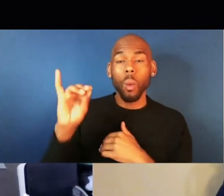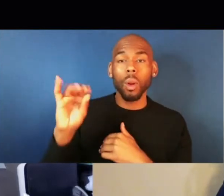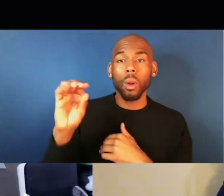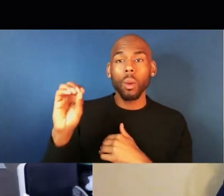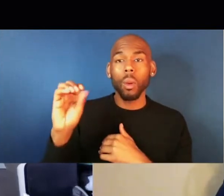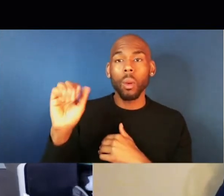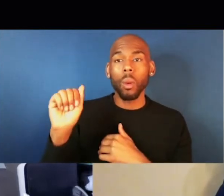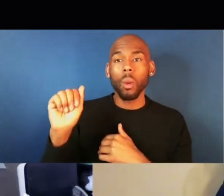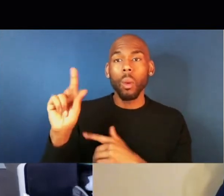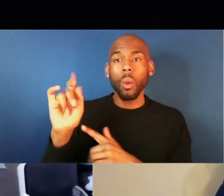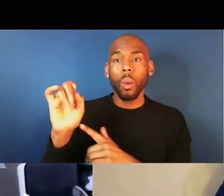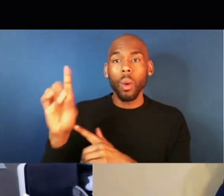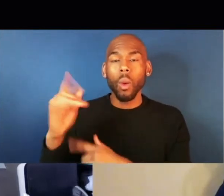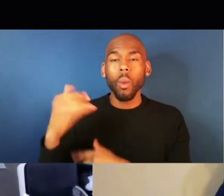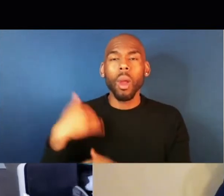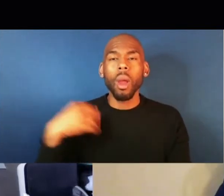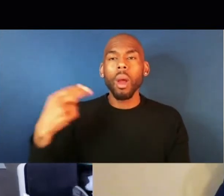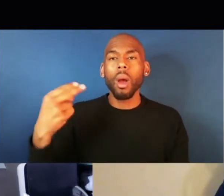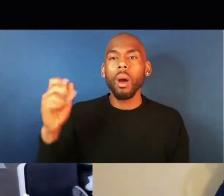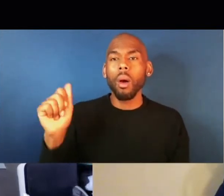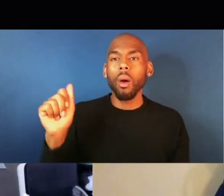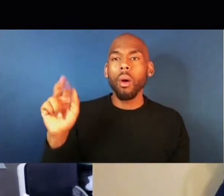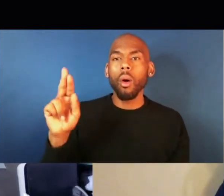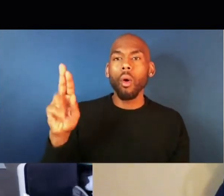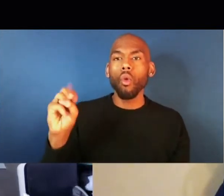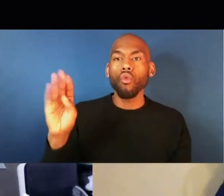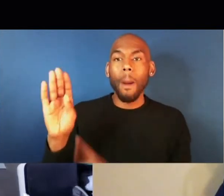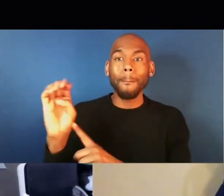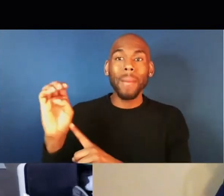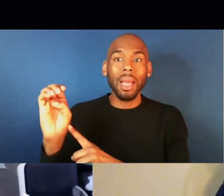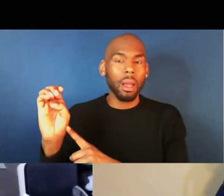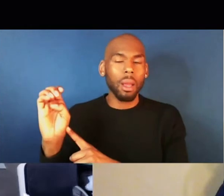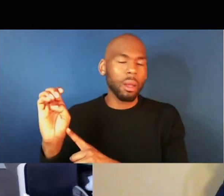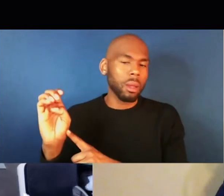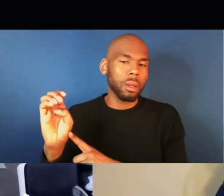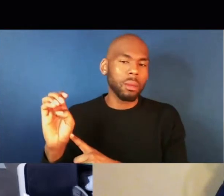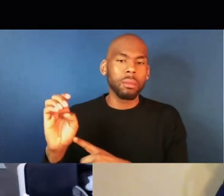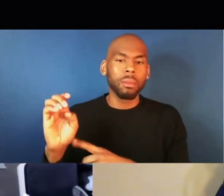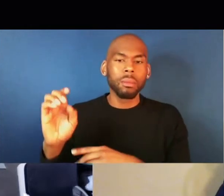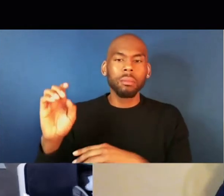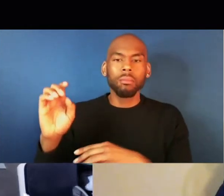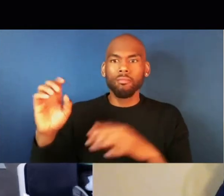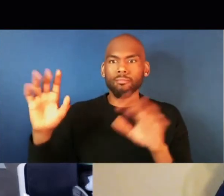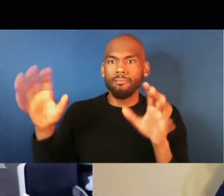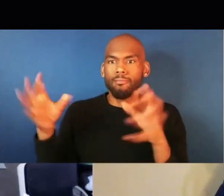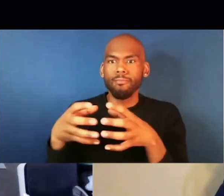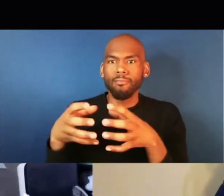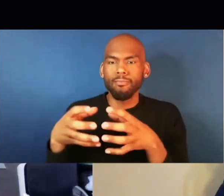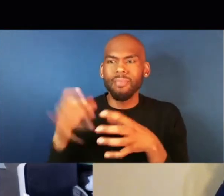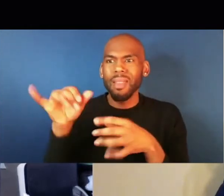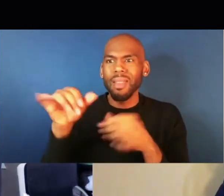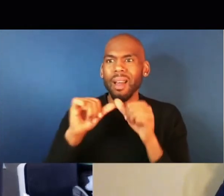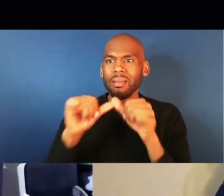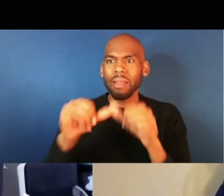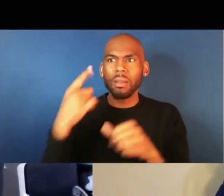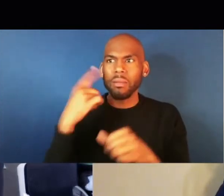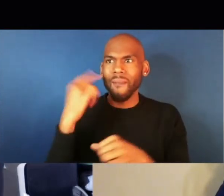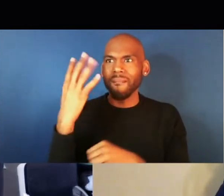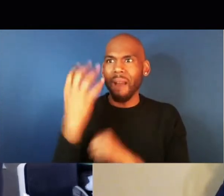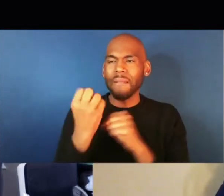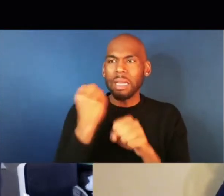Harambe Educational Council that lasted for 5 years for Black parents